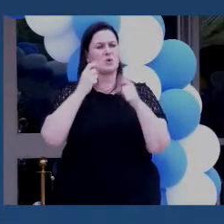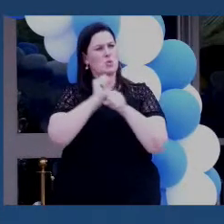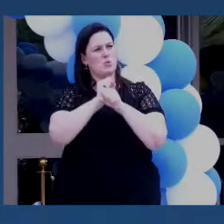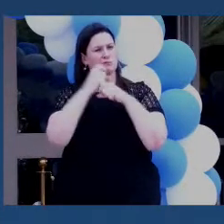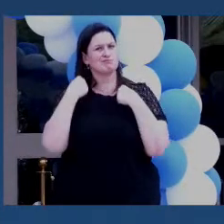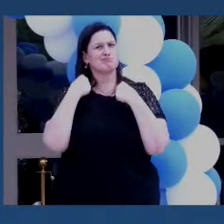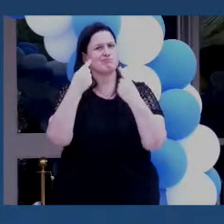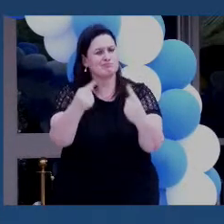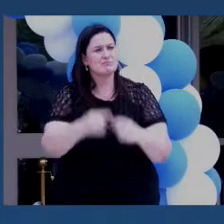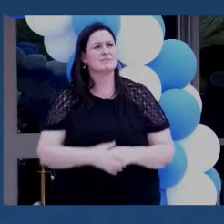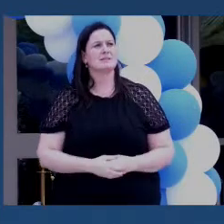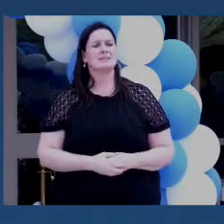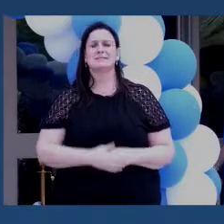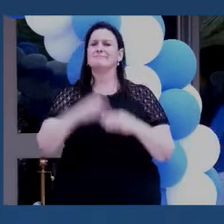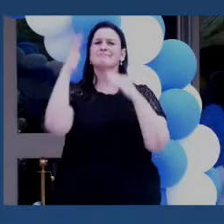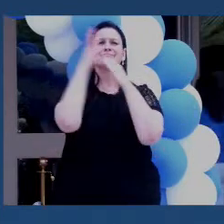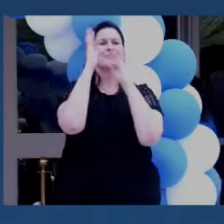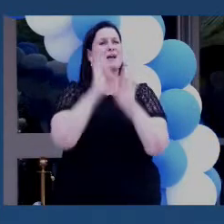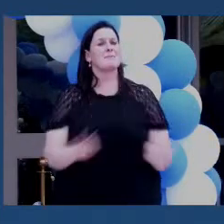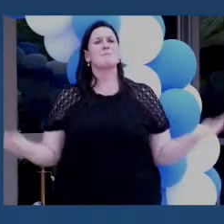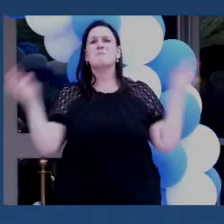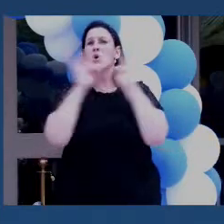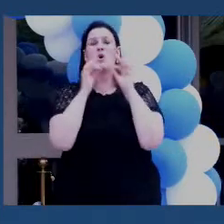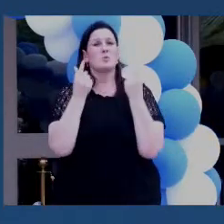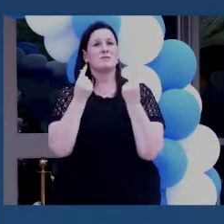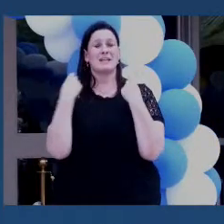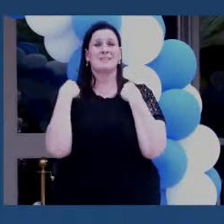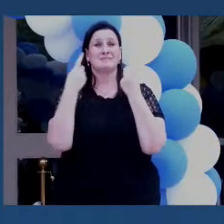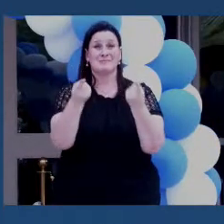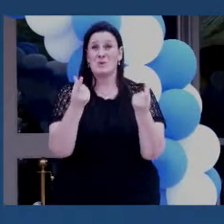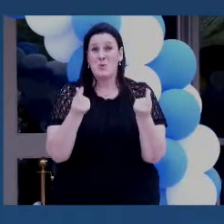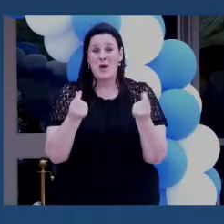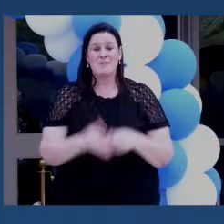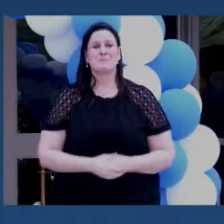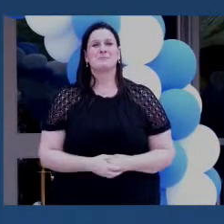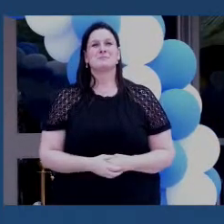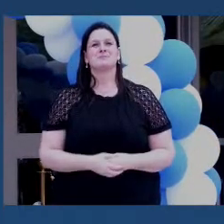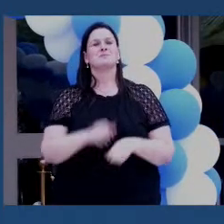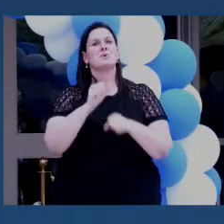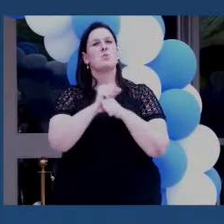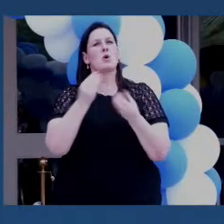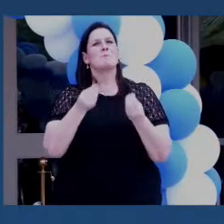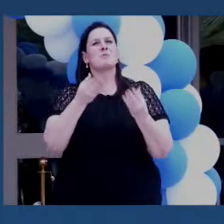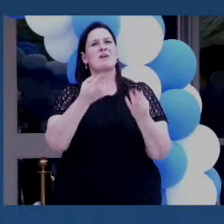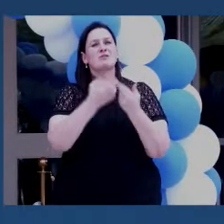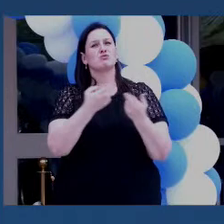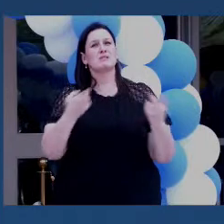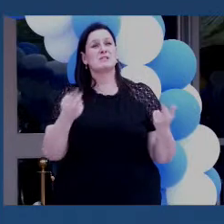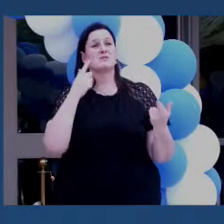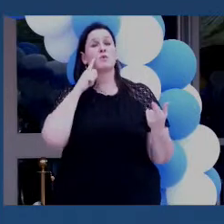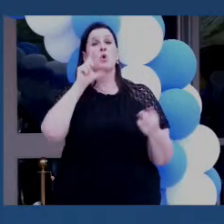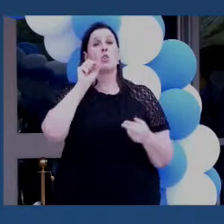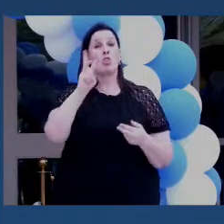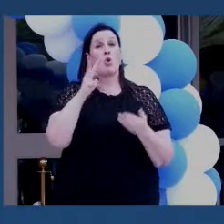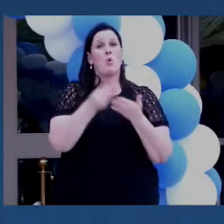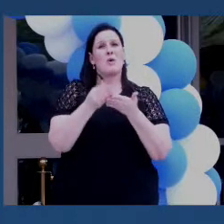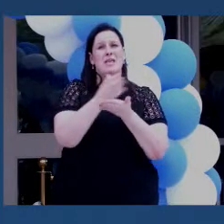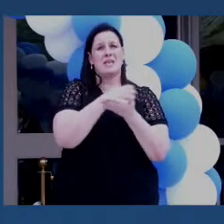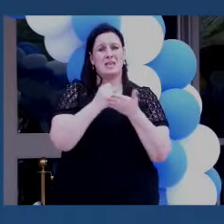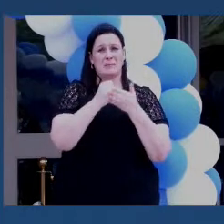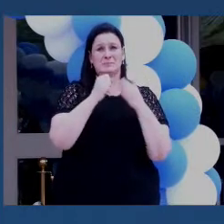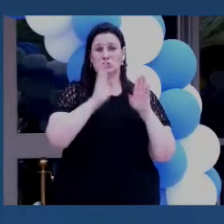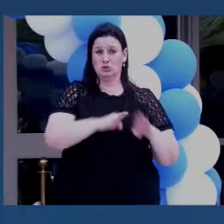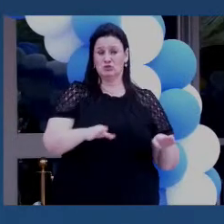the most important thing that we've done is to work on providing resources to low-income children and English